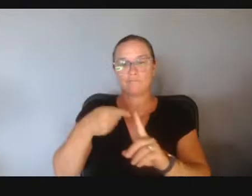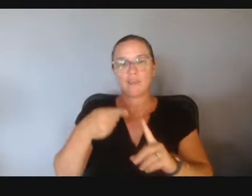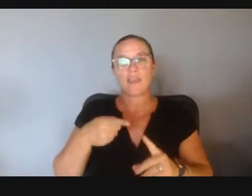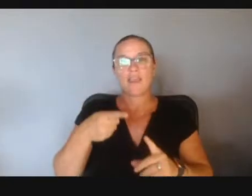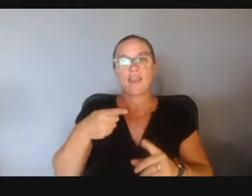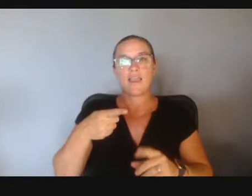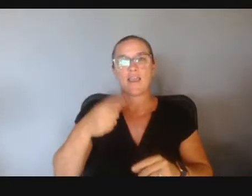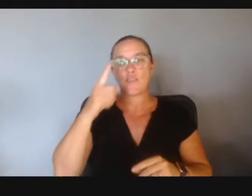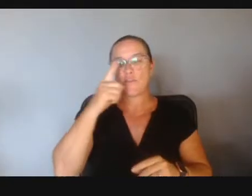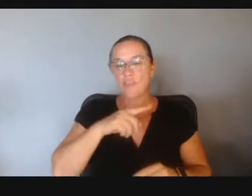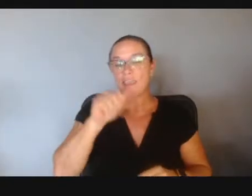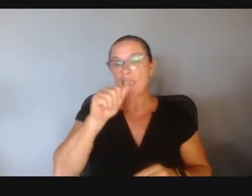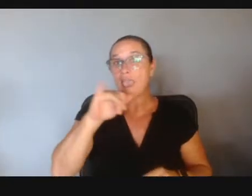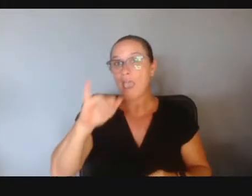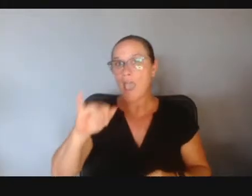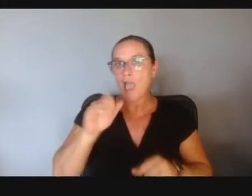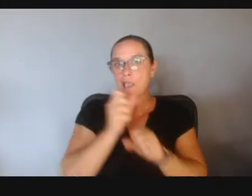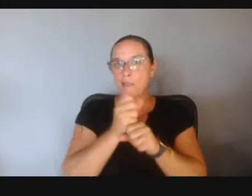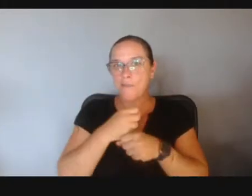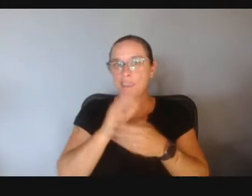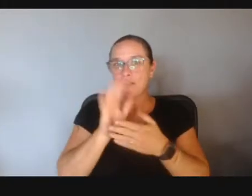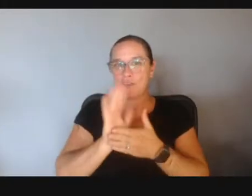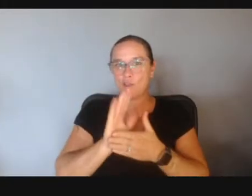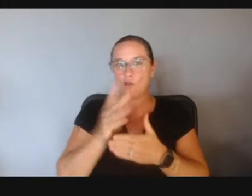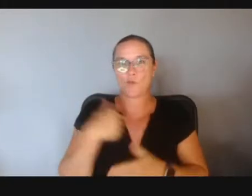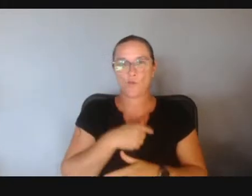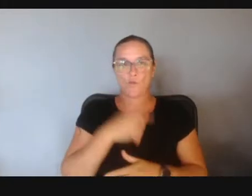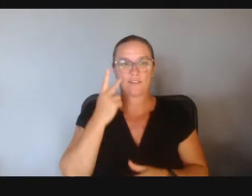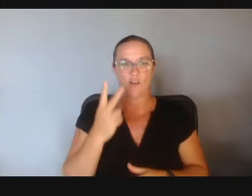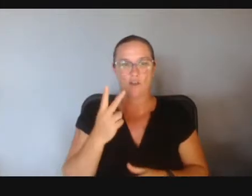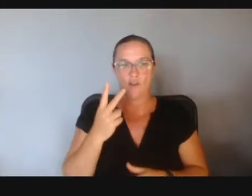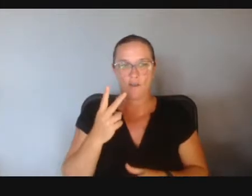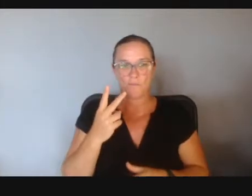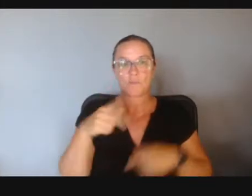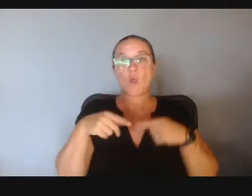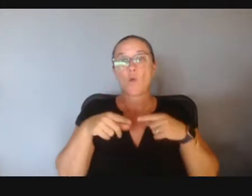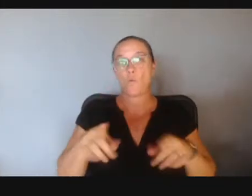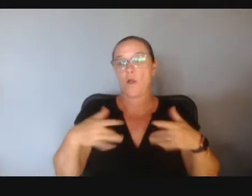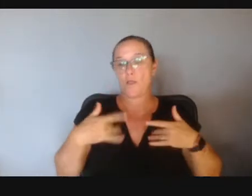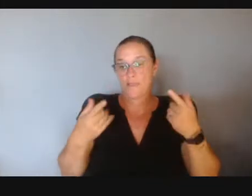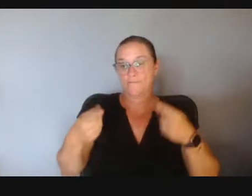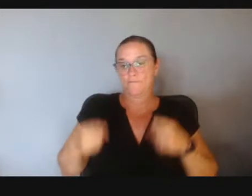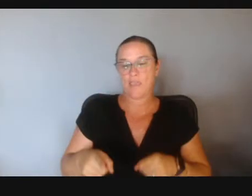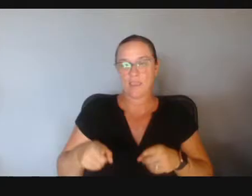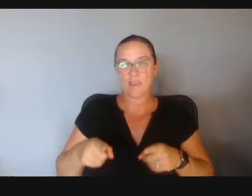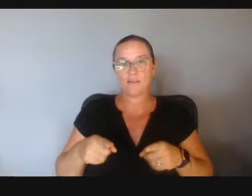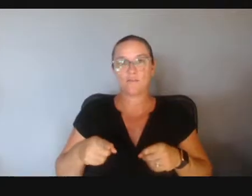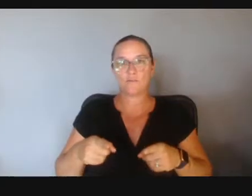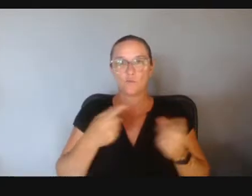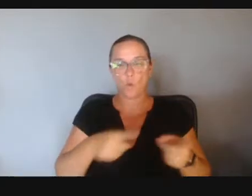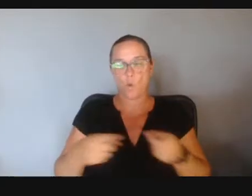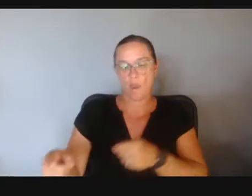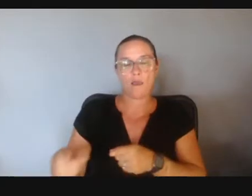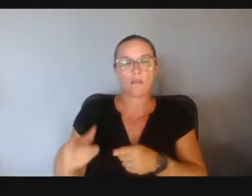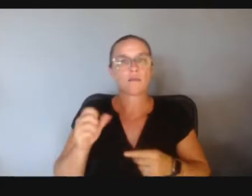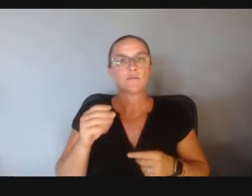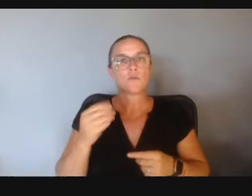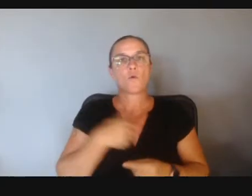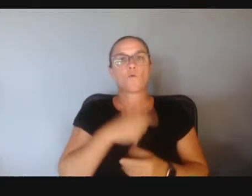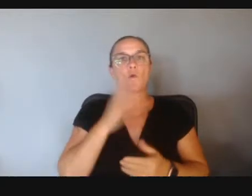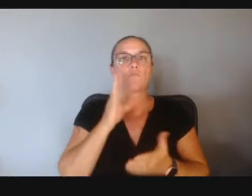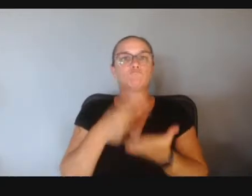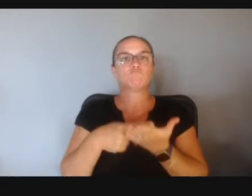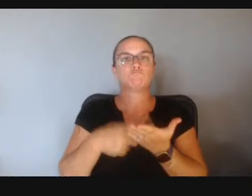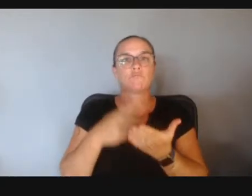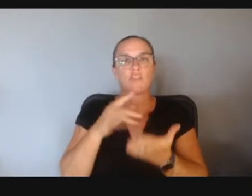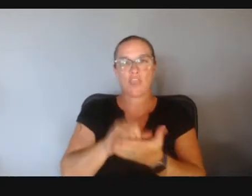generated videos that we saw while the event was occurring. So we'll talk about that at the end.